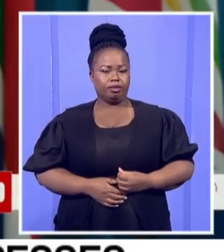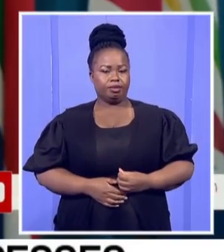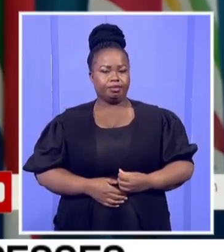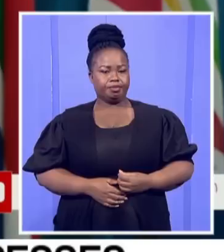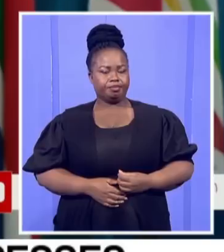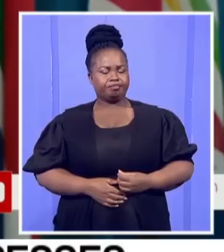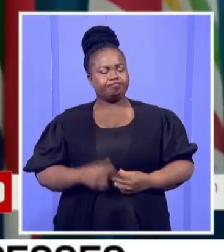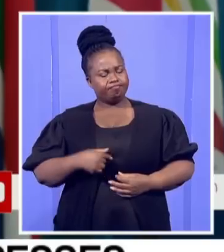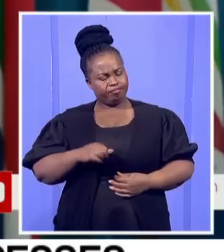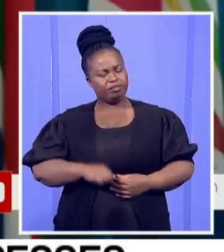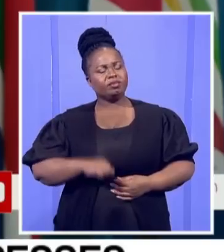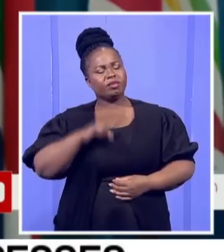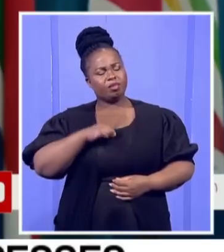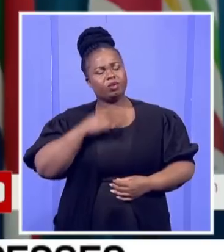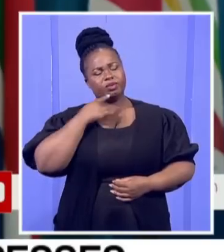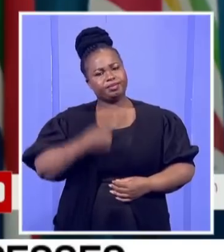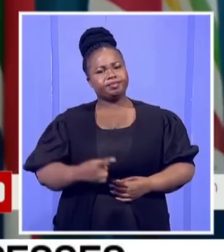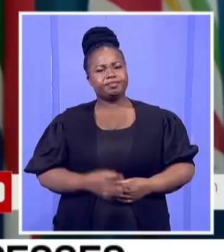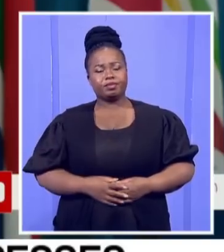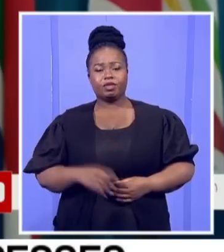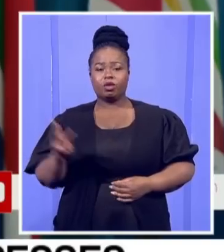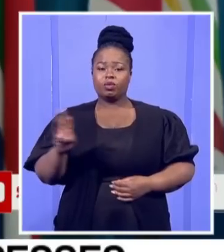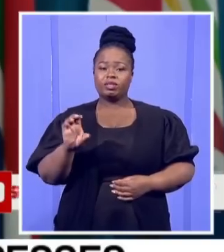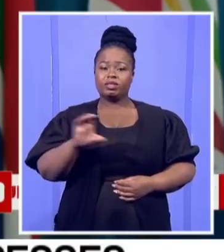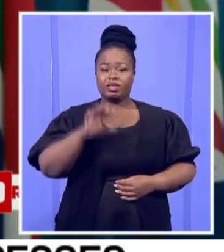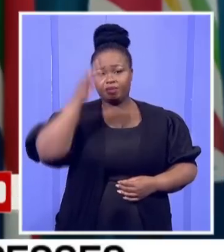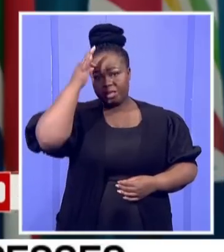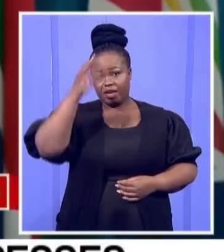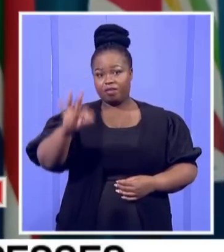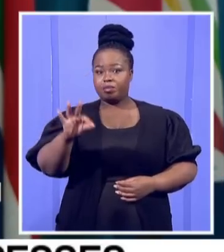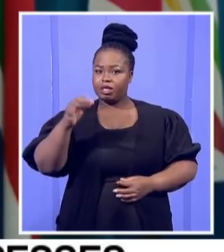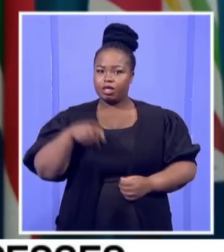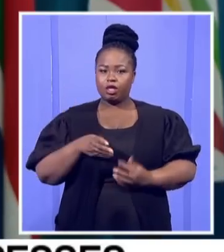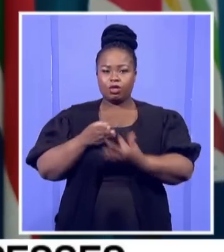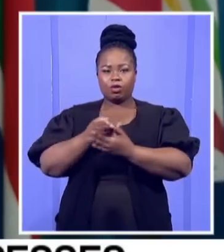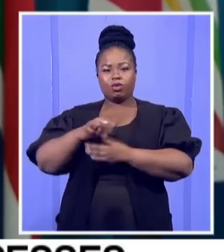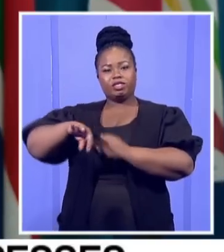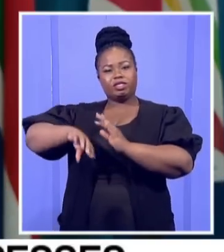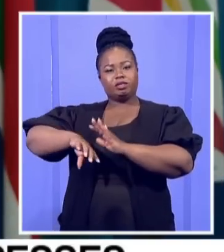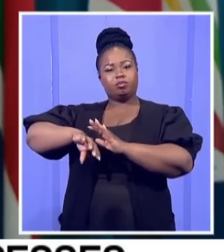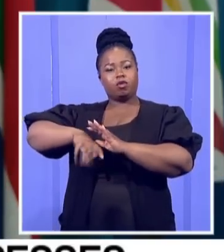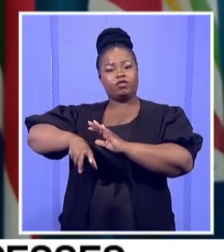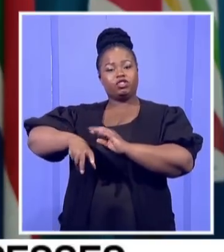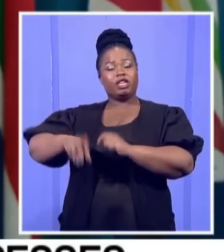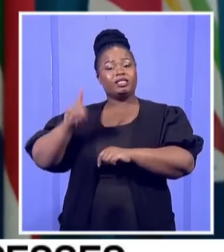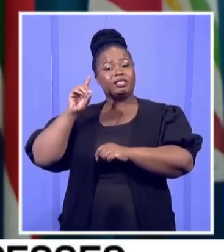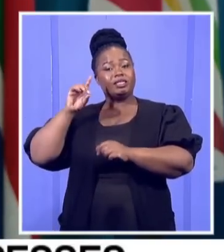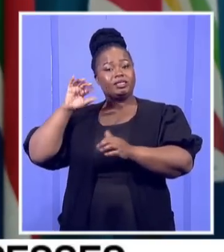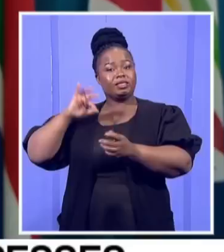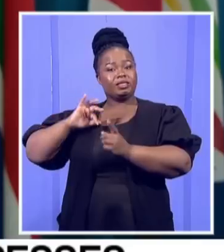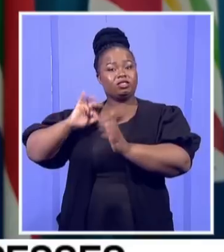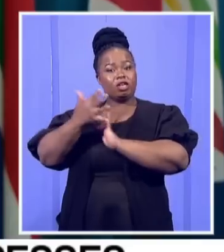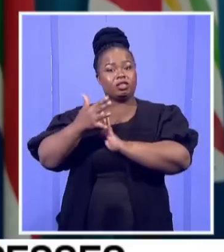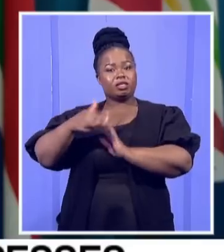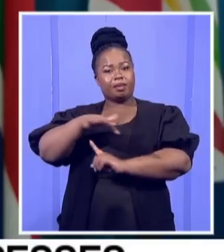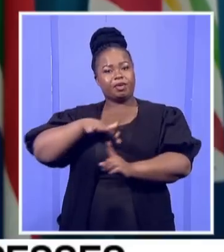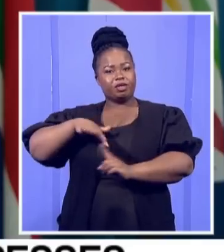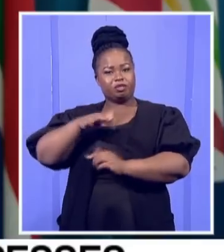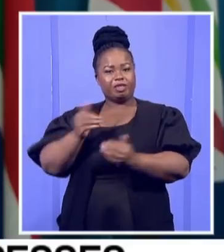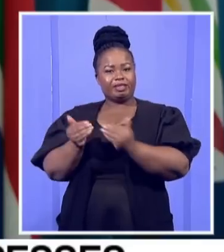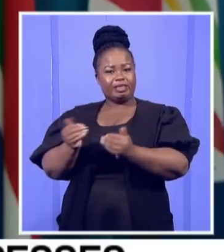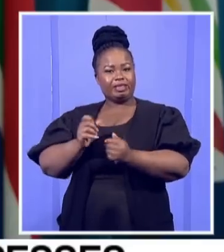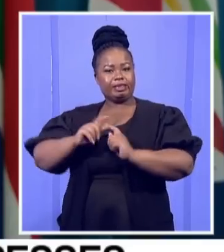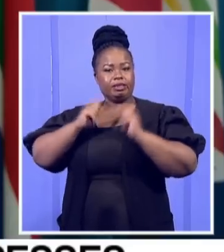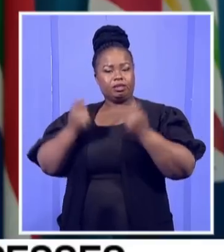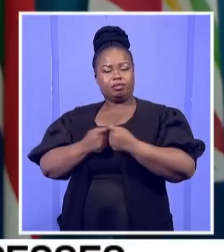I'm very proud to say that the Western Cape government, through its provincial disaster management team, has just announced a detailed